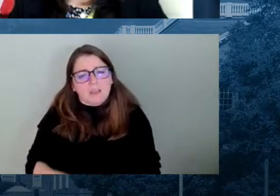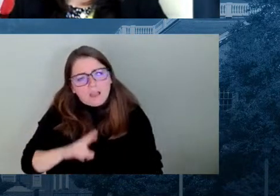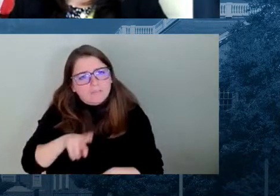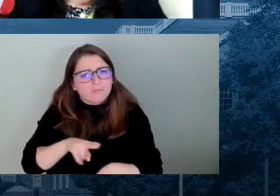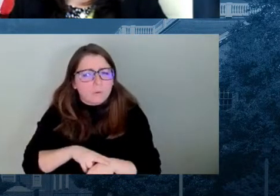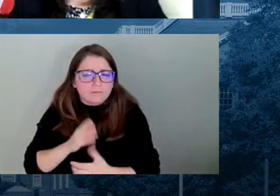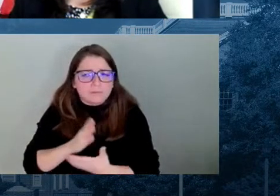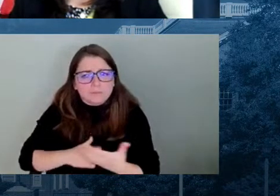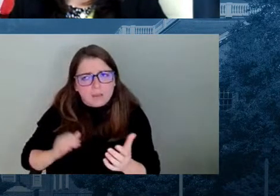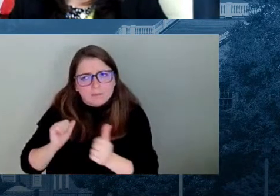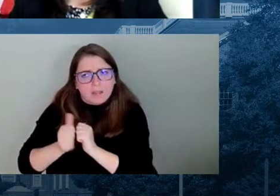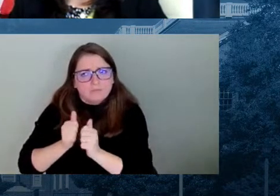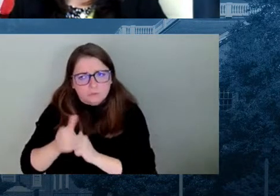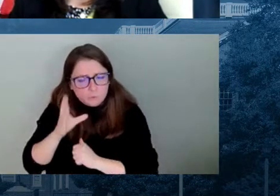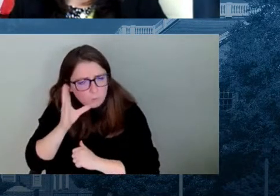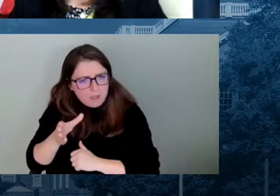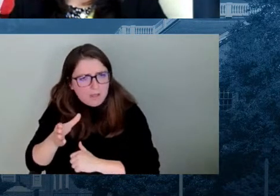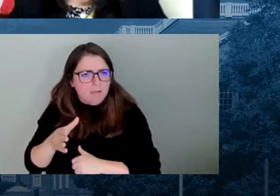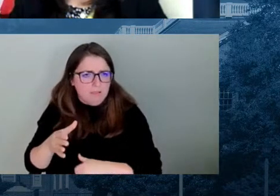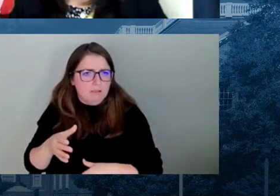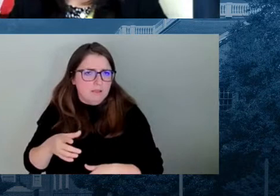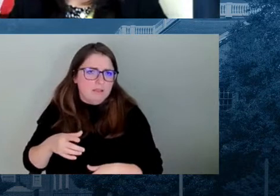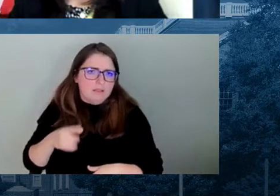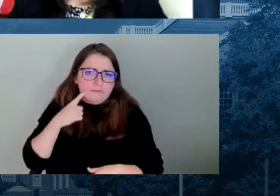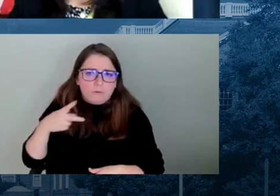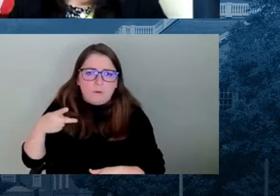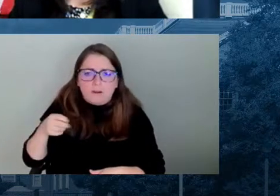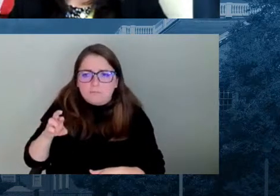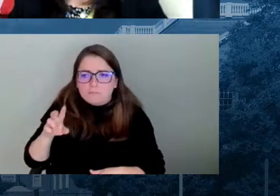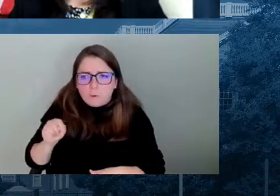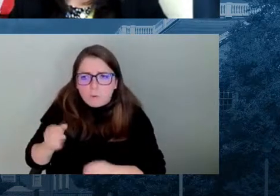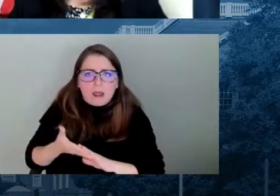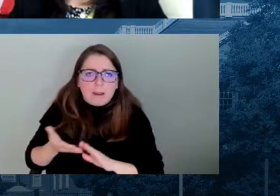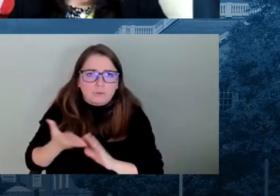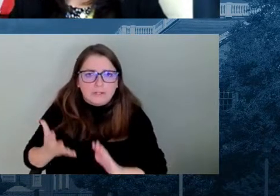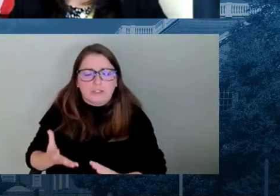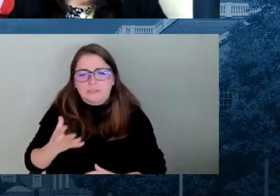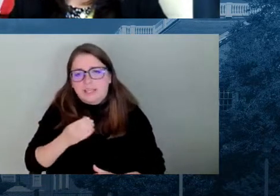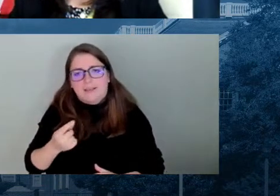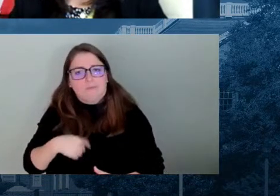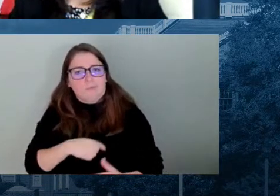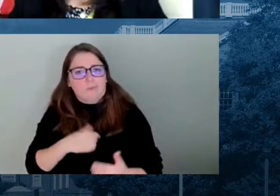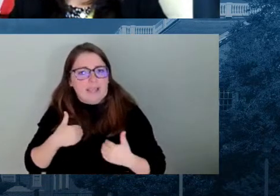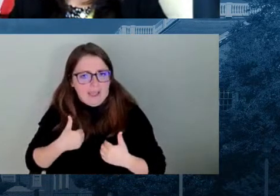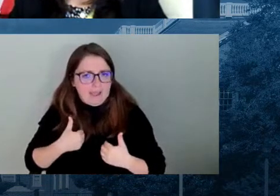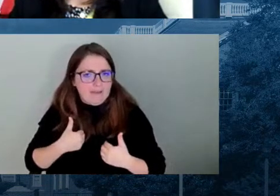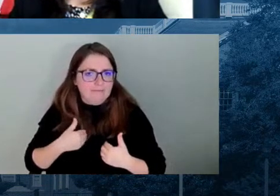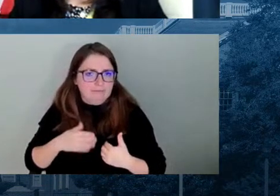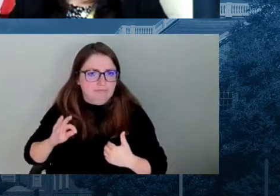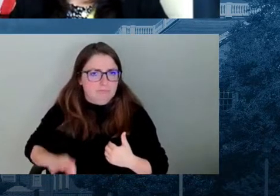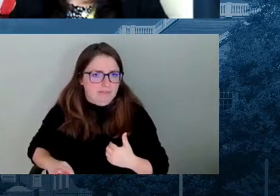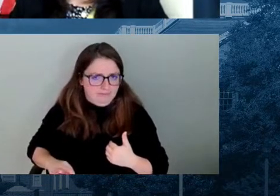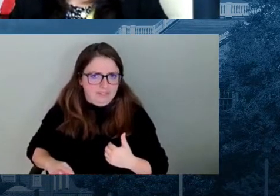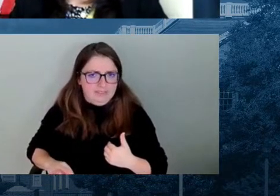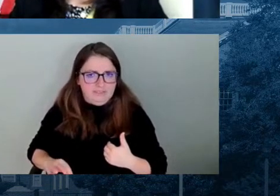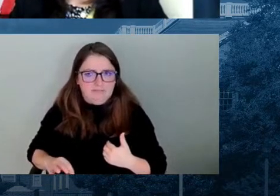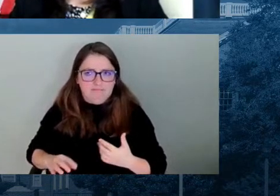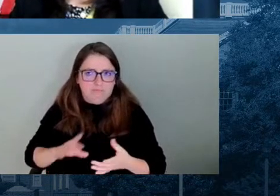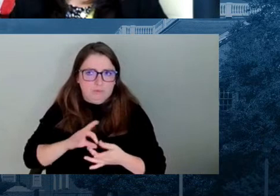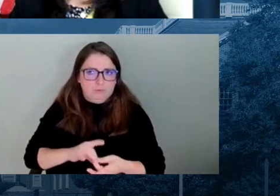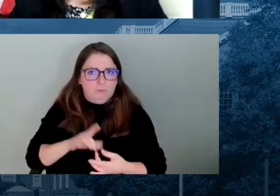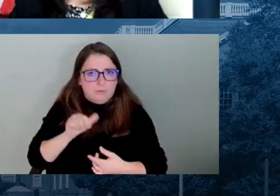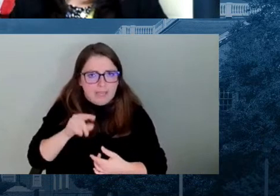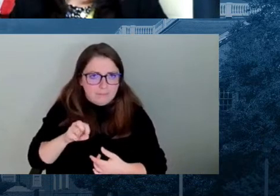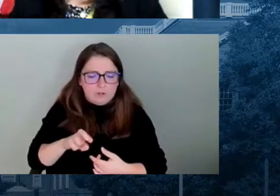obviously, among port operators, and obviously we have some advantages with labor and being closer to